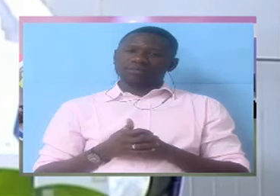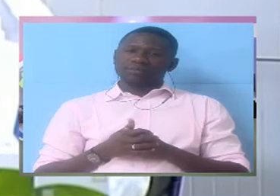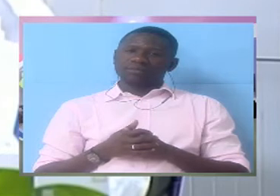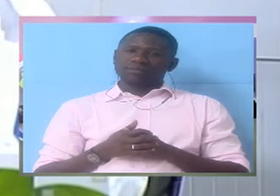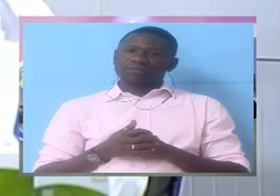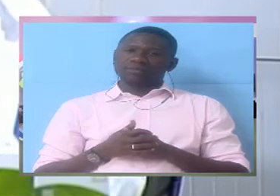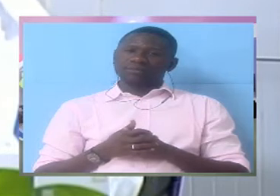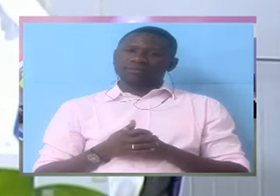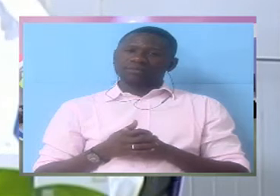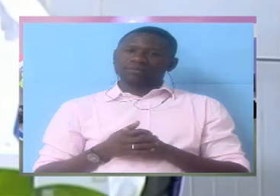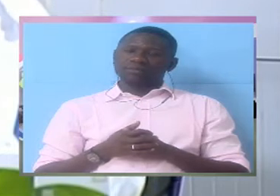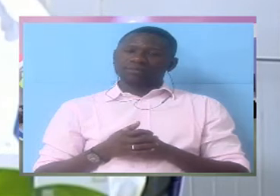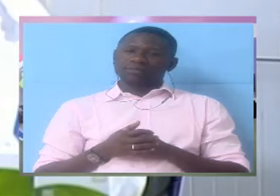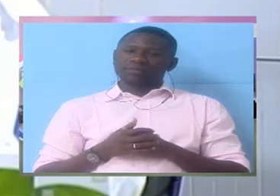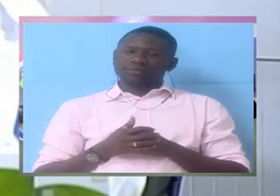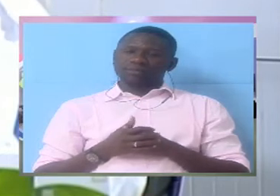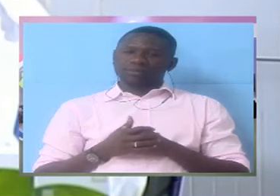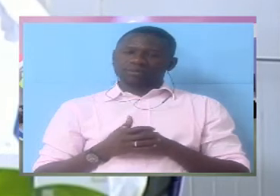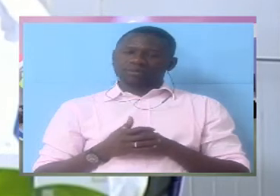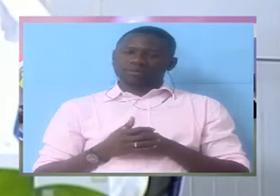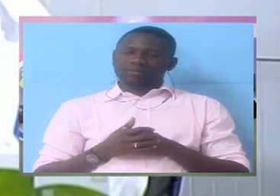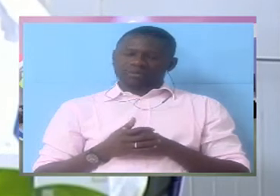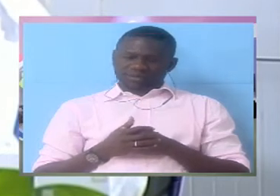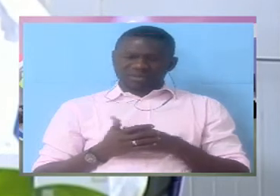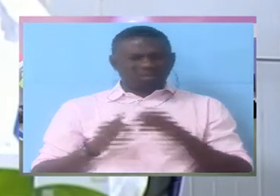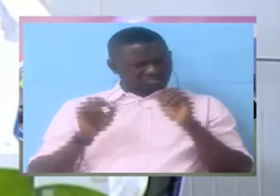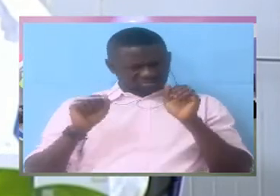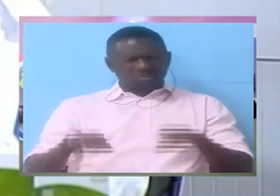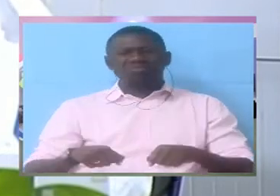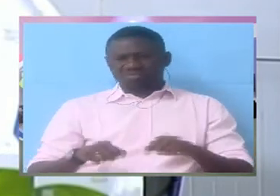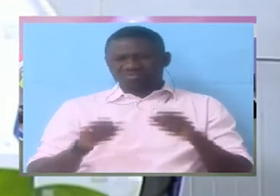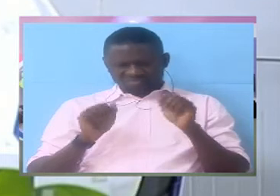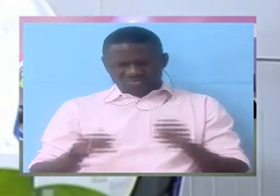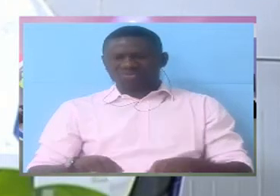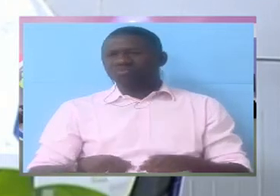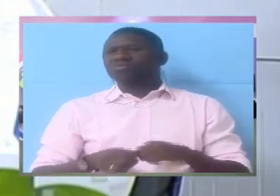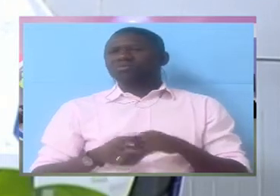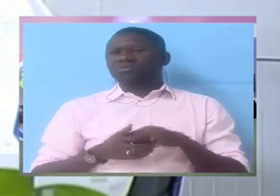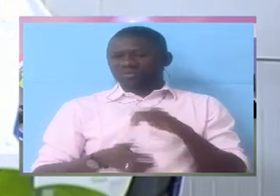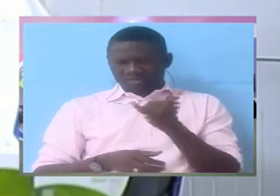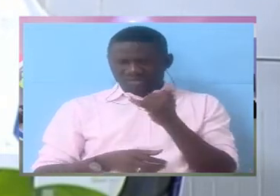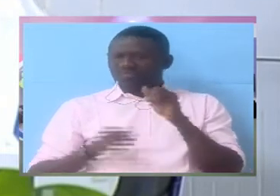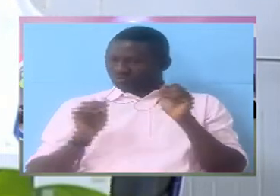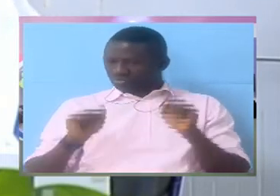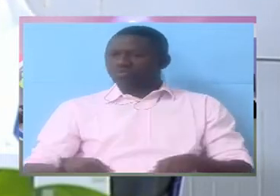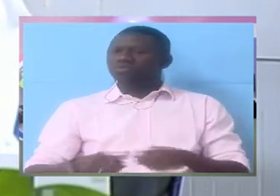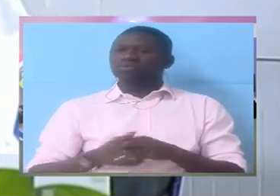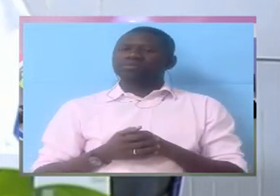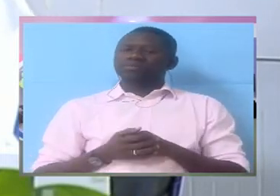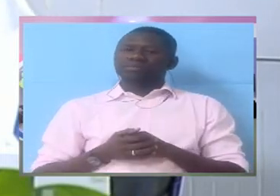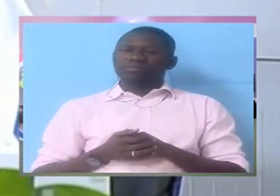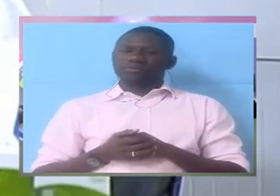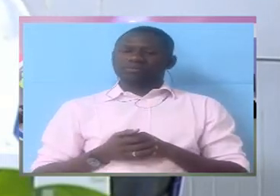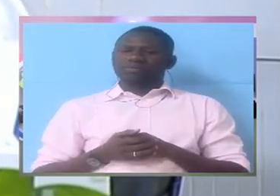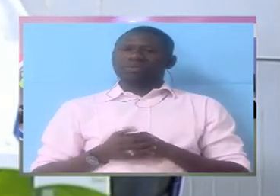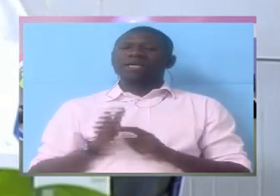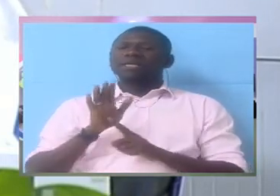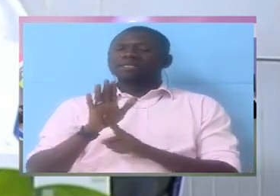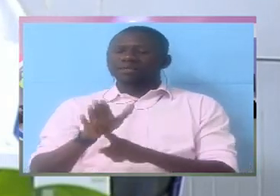male. It could be, of course, it's possible. Ha, as a kernel. When